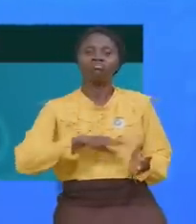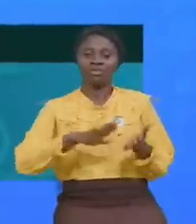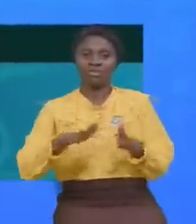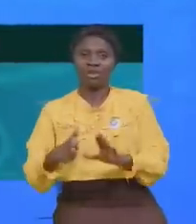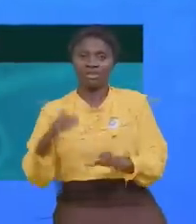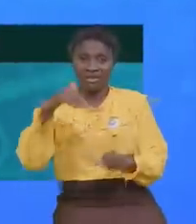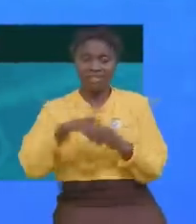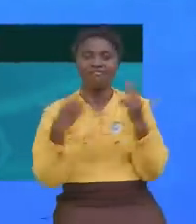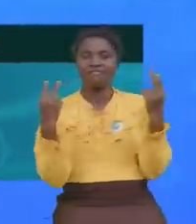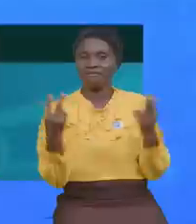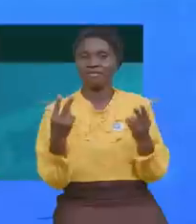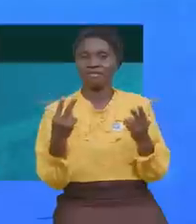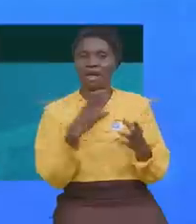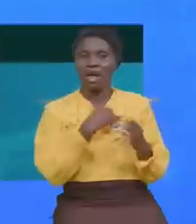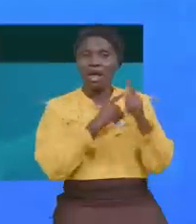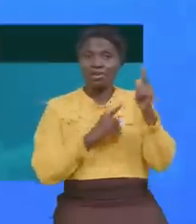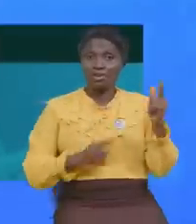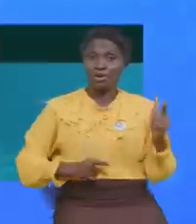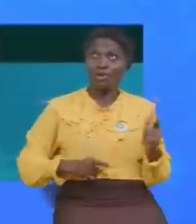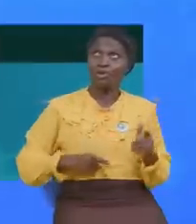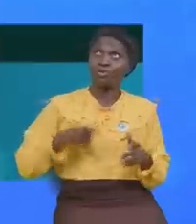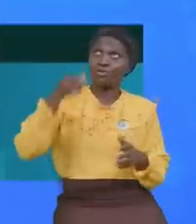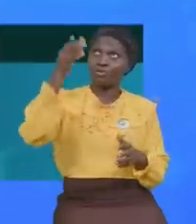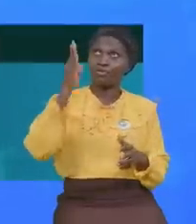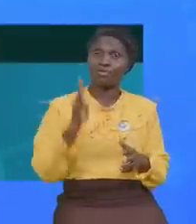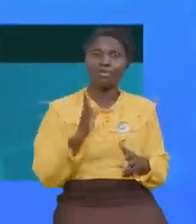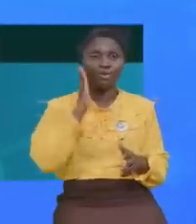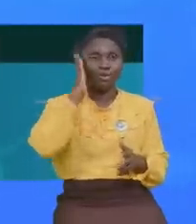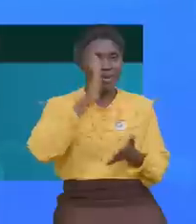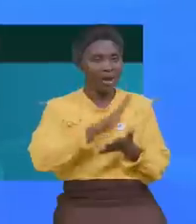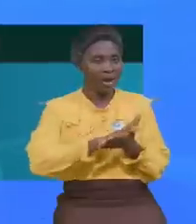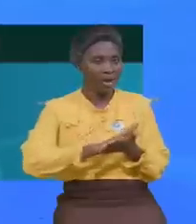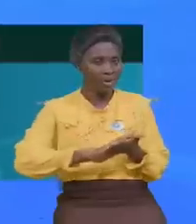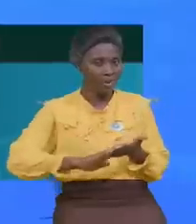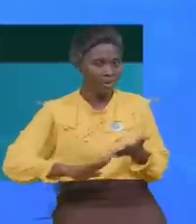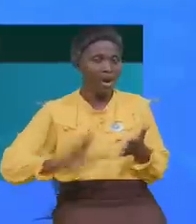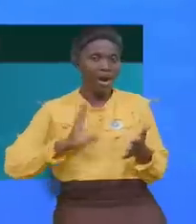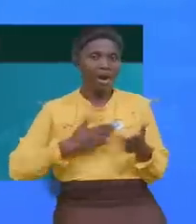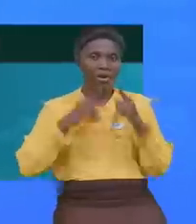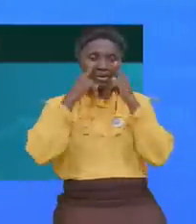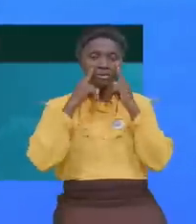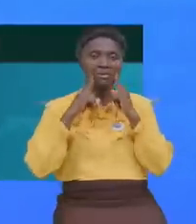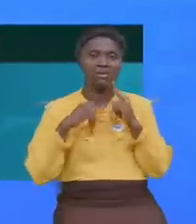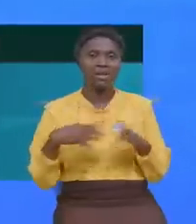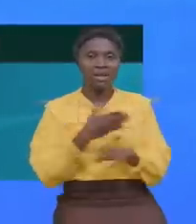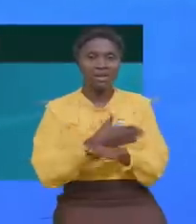And the Lord God will wipe away tears from off all